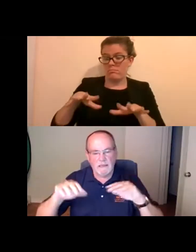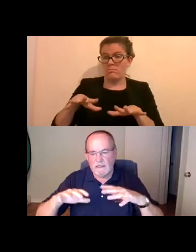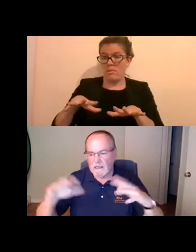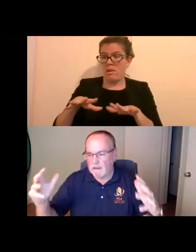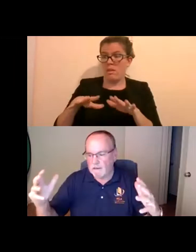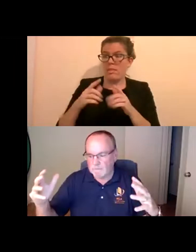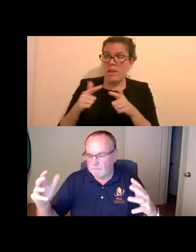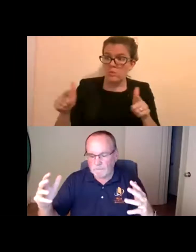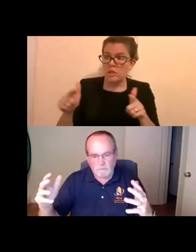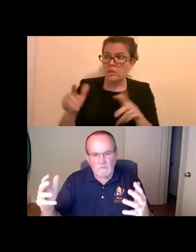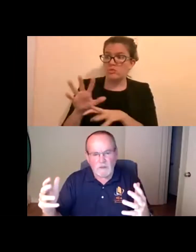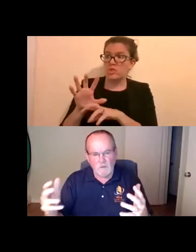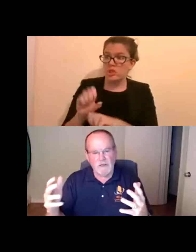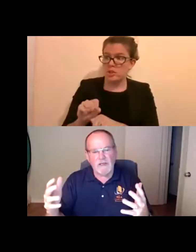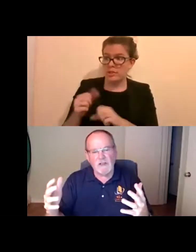and the